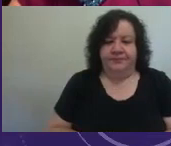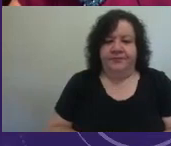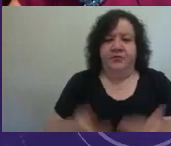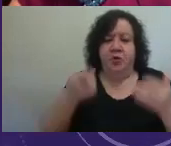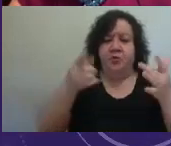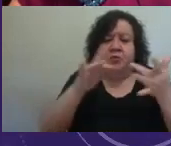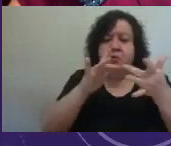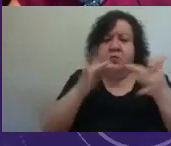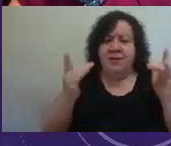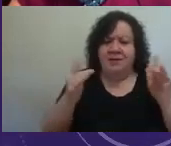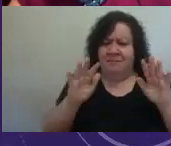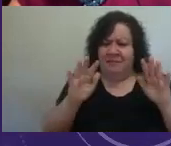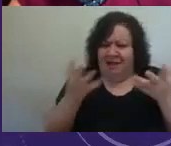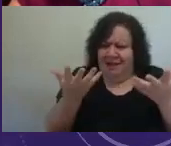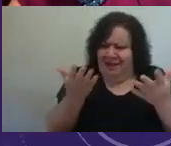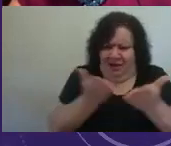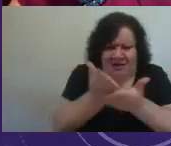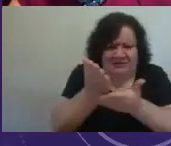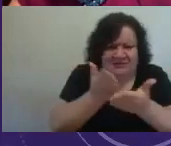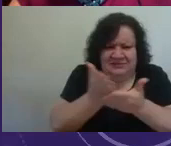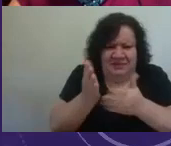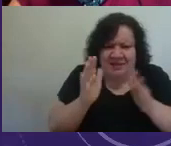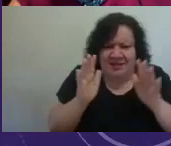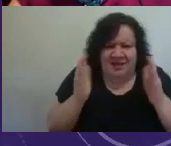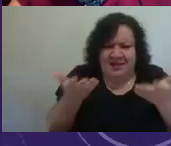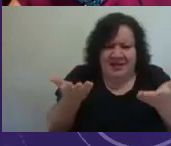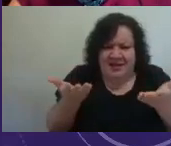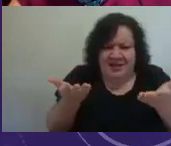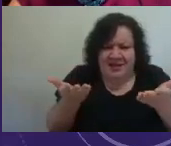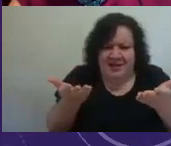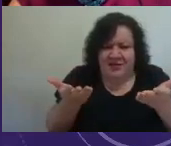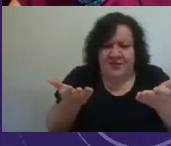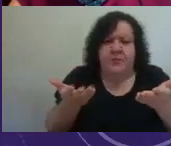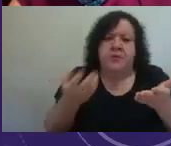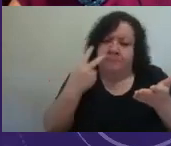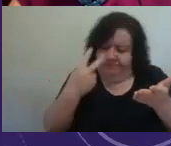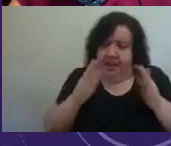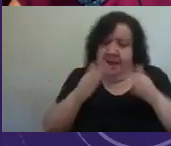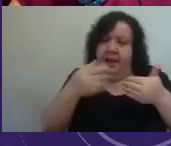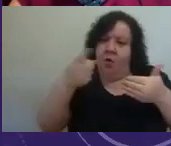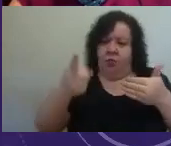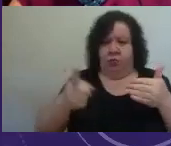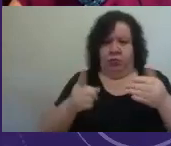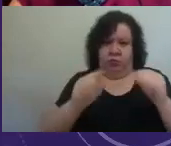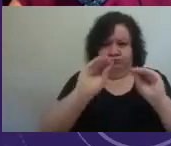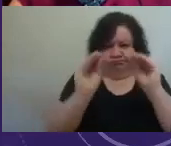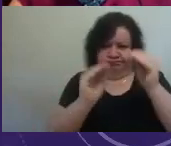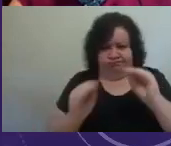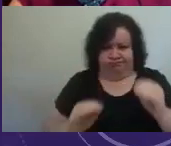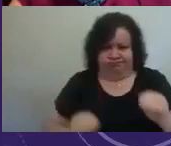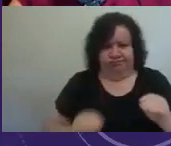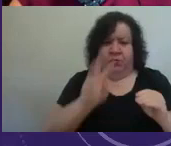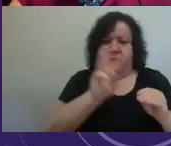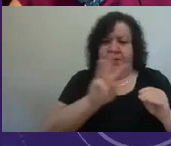should incorporate the WCAG, which is Website Content Accessibility